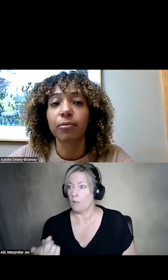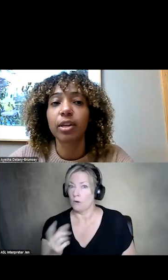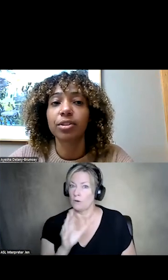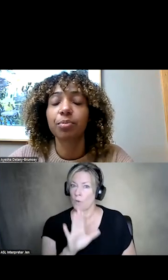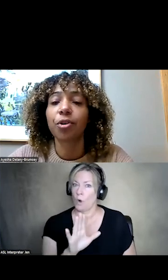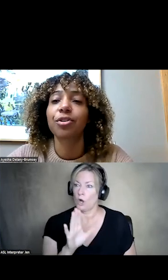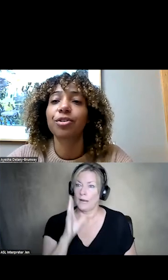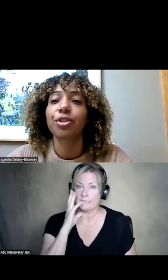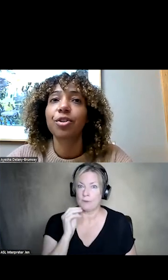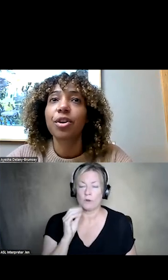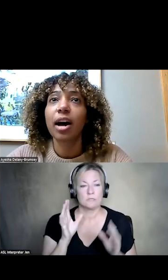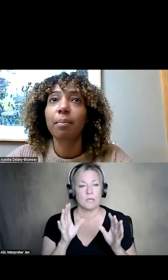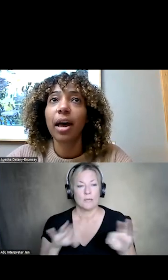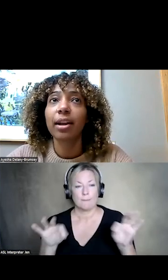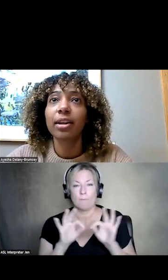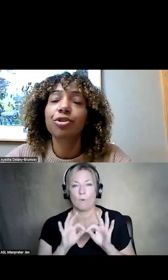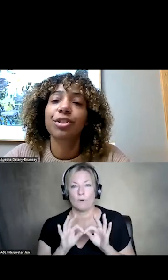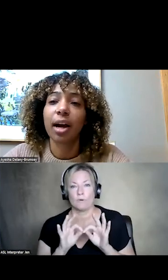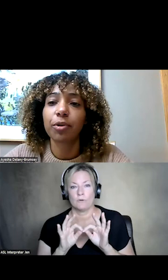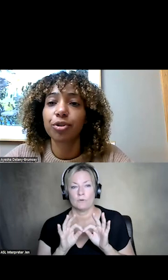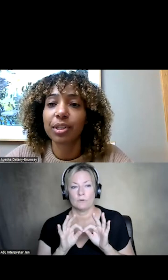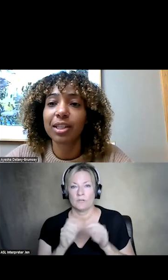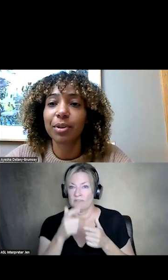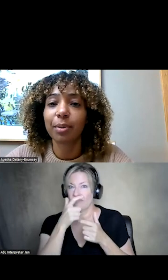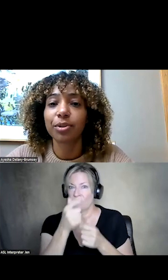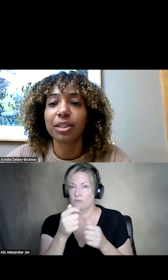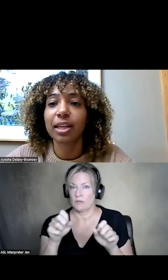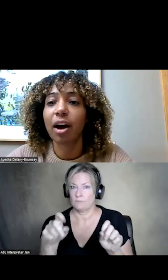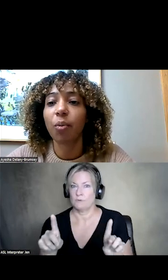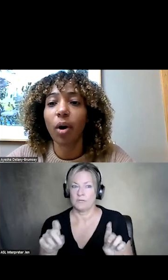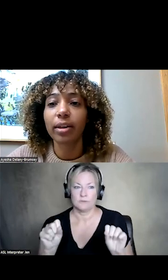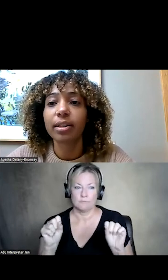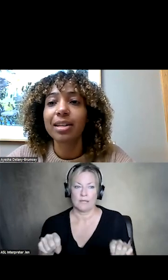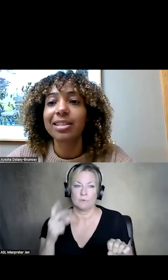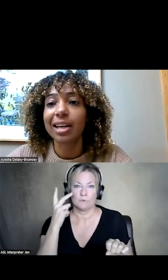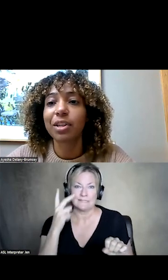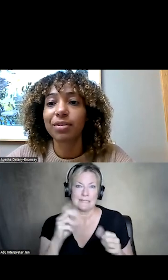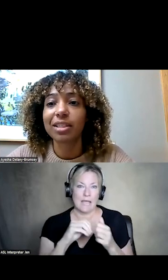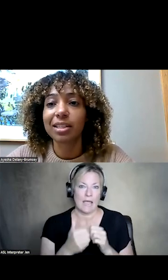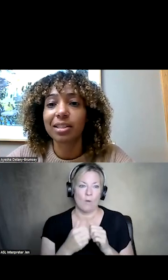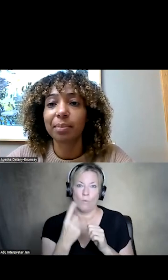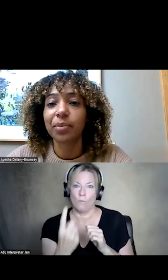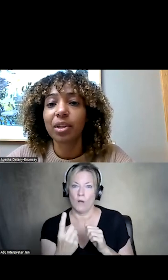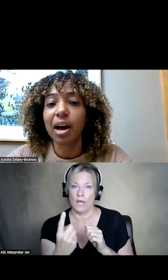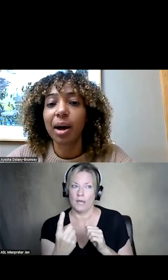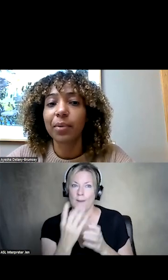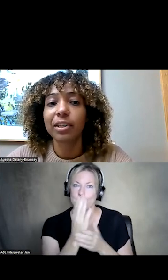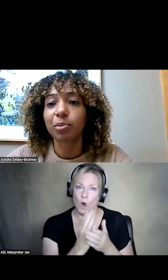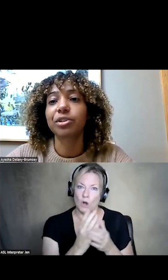experienced. It's an important and interesting opportunity to be able to see how one segment of the